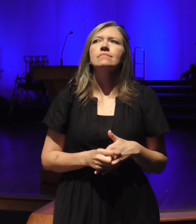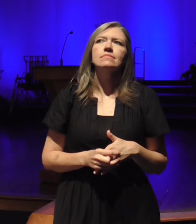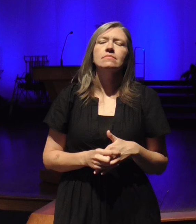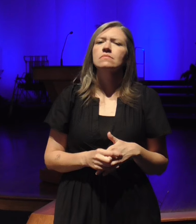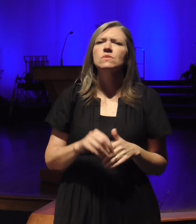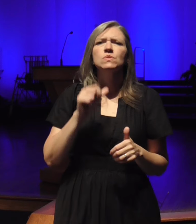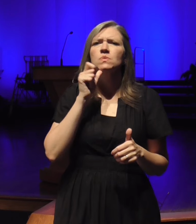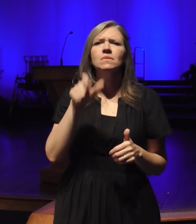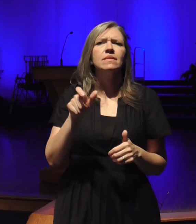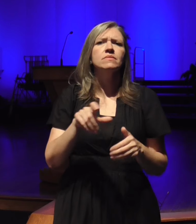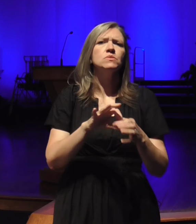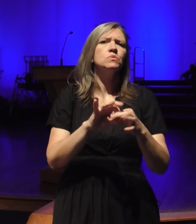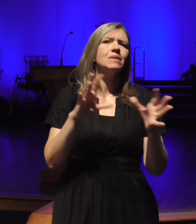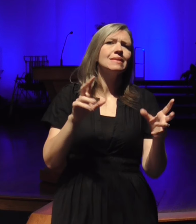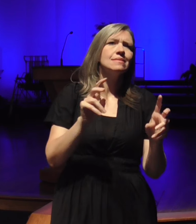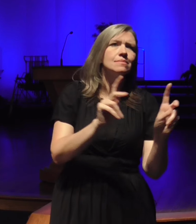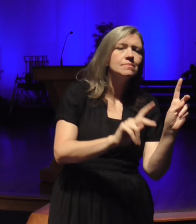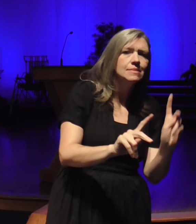for you.